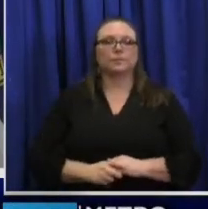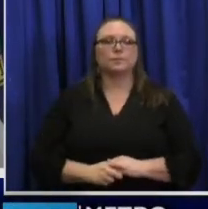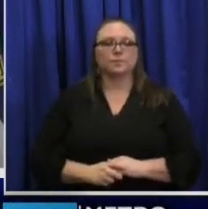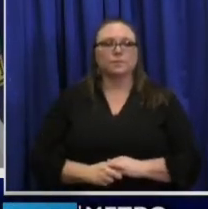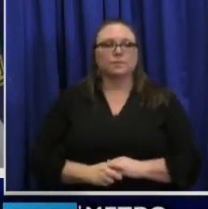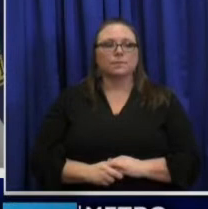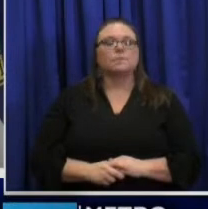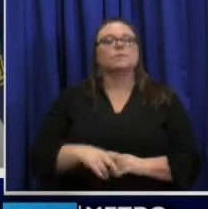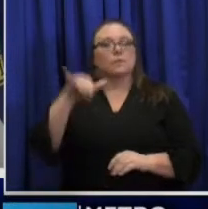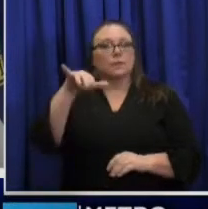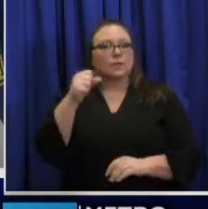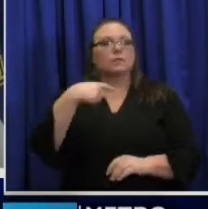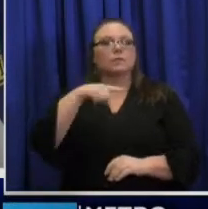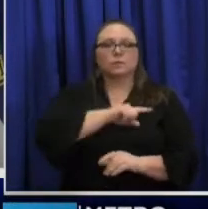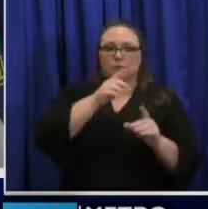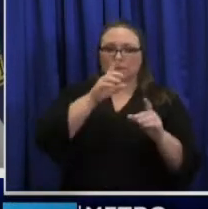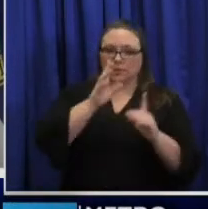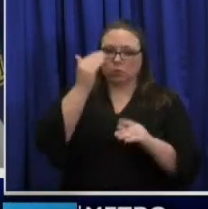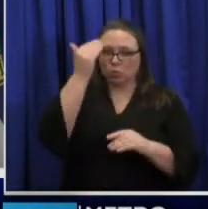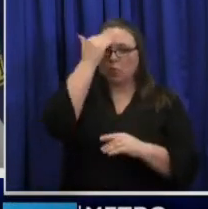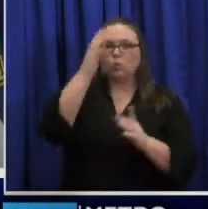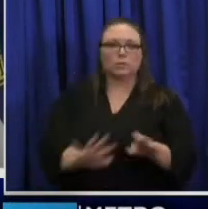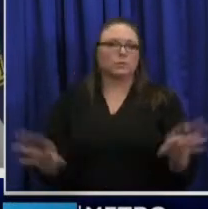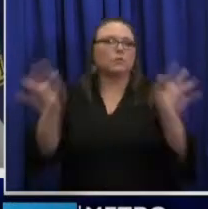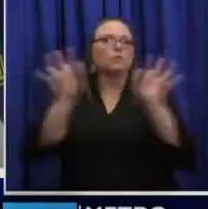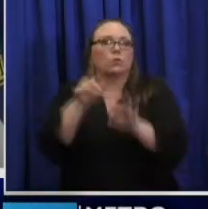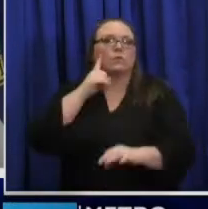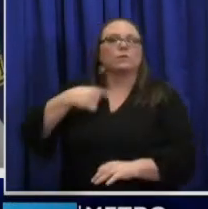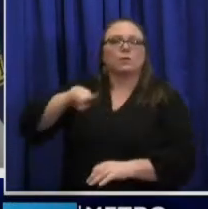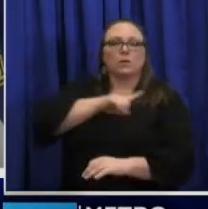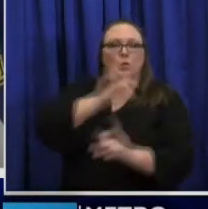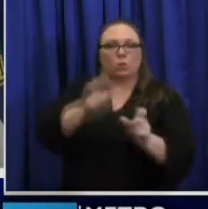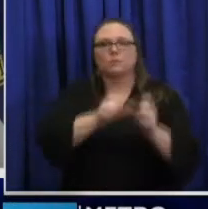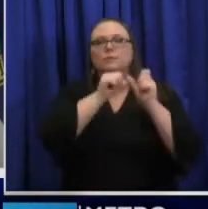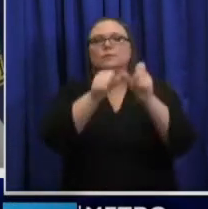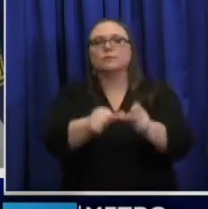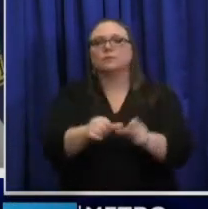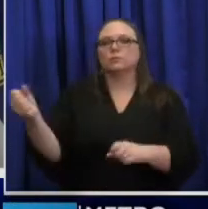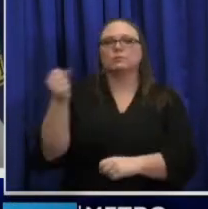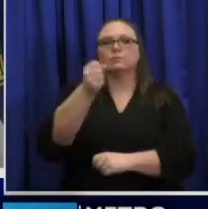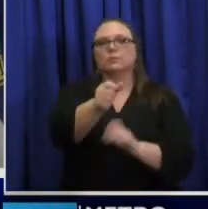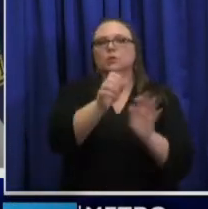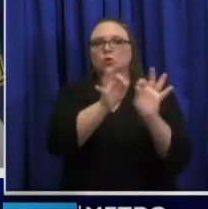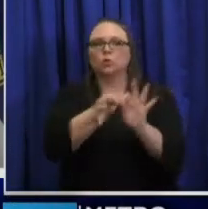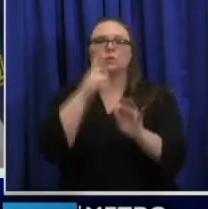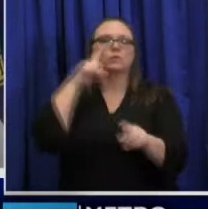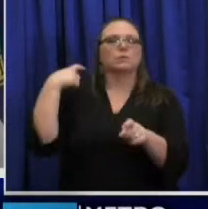clinics as well. So yes, it is something that's important to us, and that's something that we will continue to do.